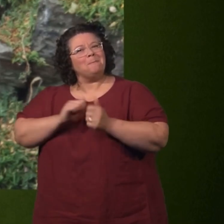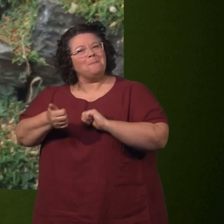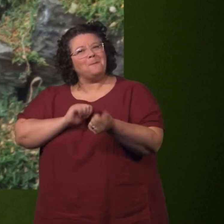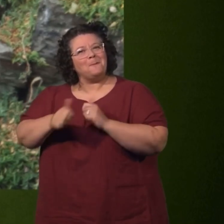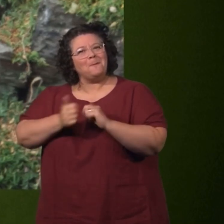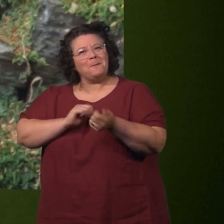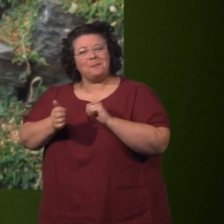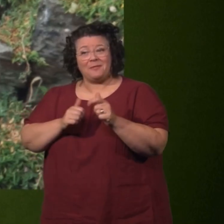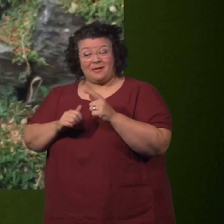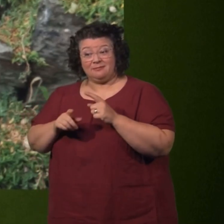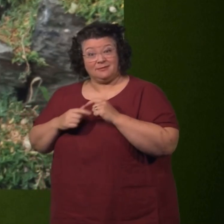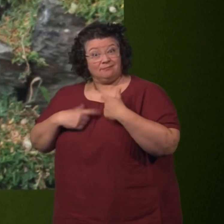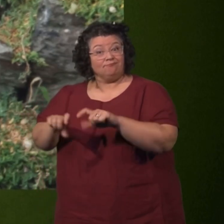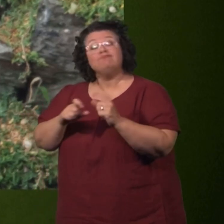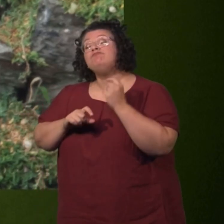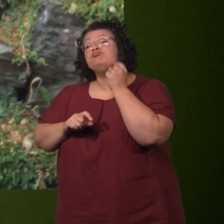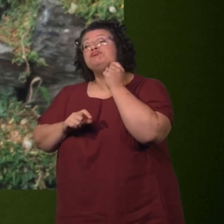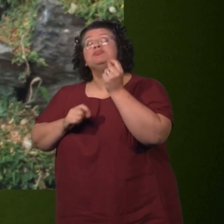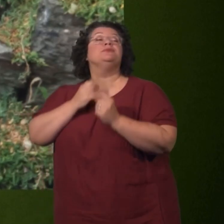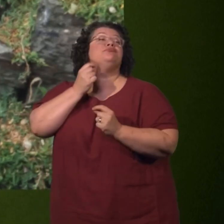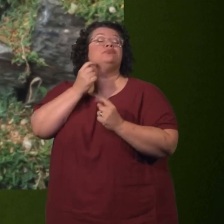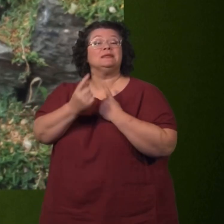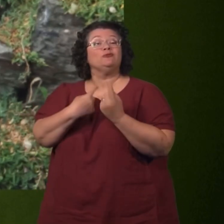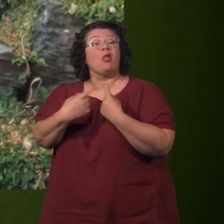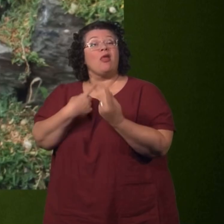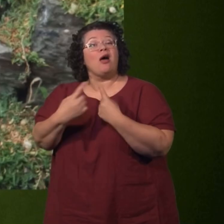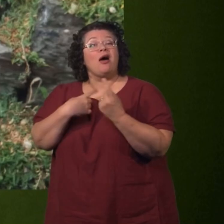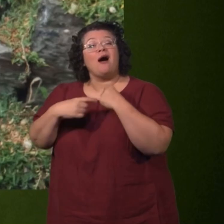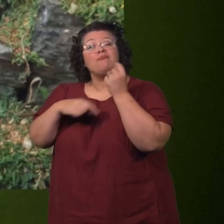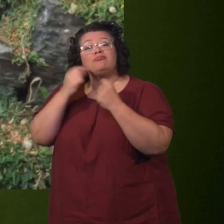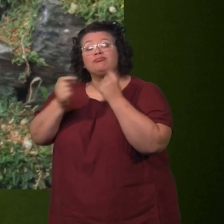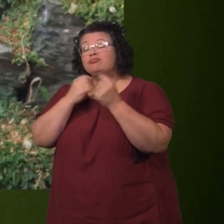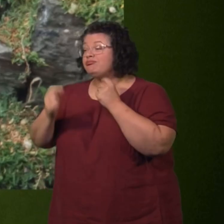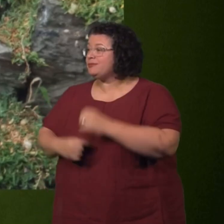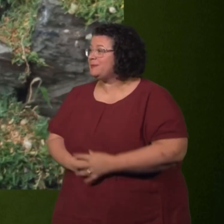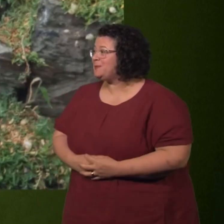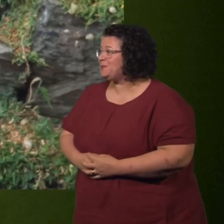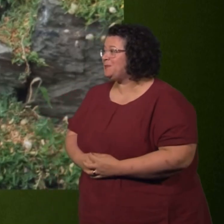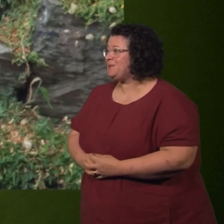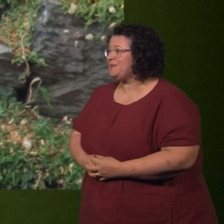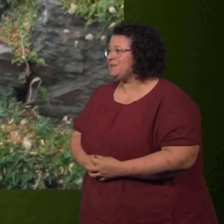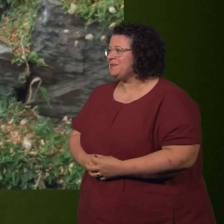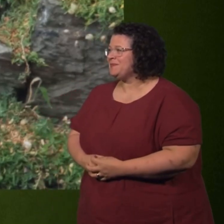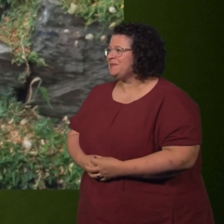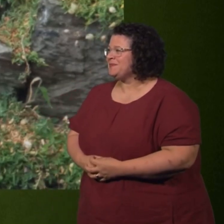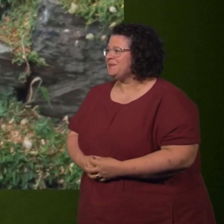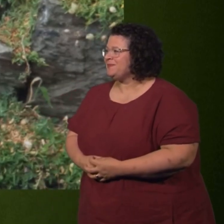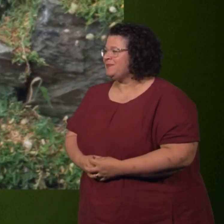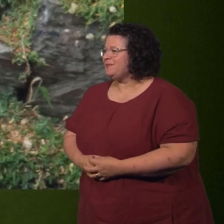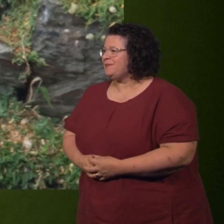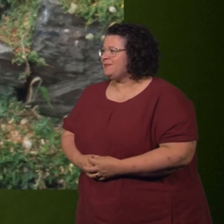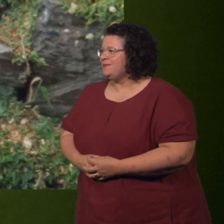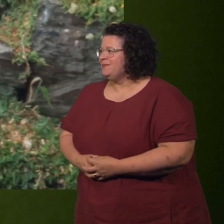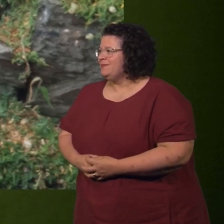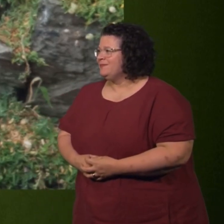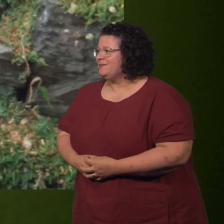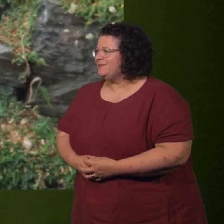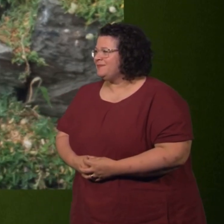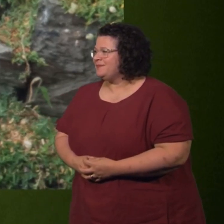duties, they continue with that preening behavior as well. Delicate, even though those bills look so